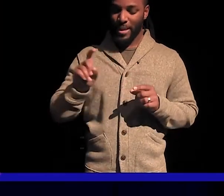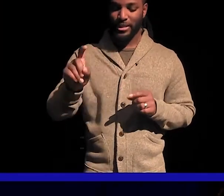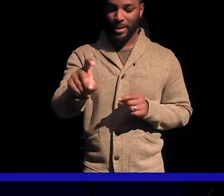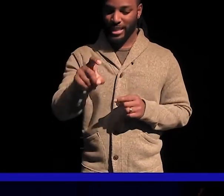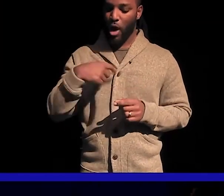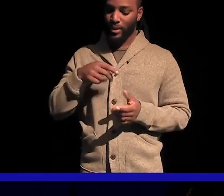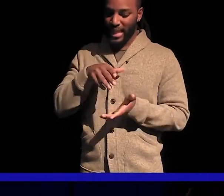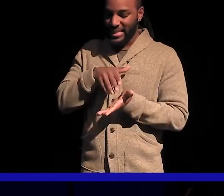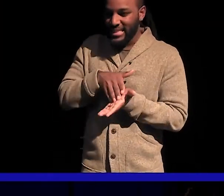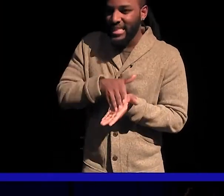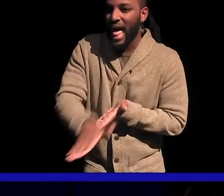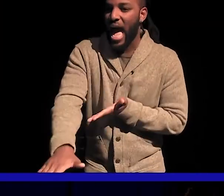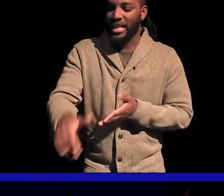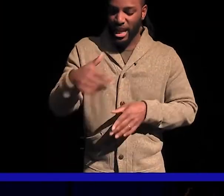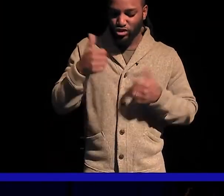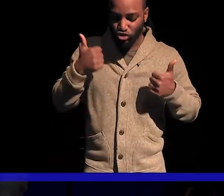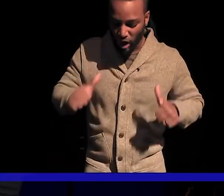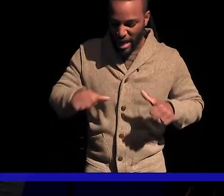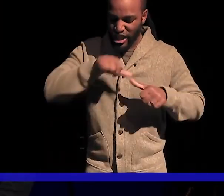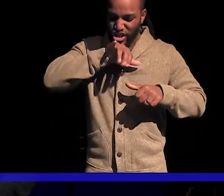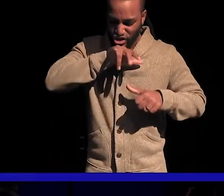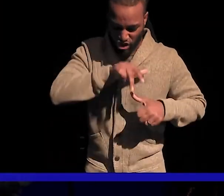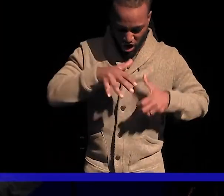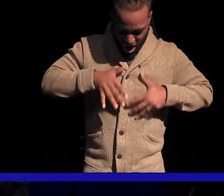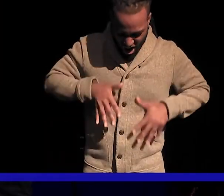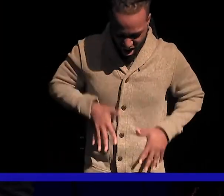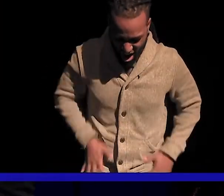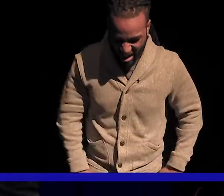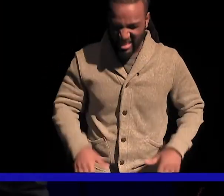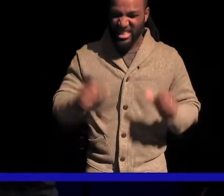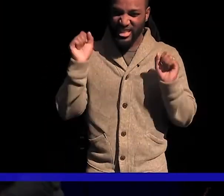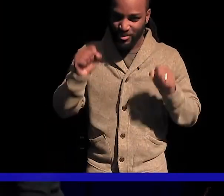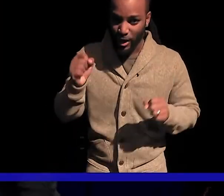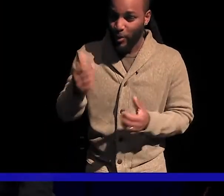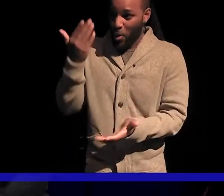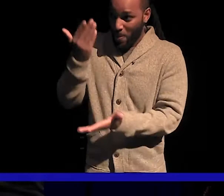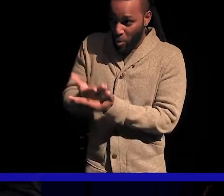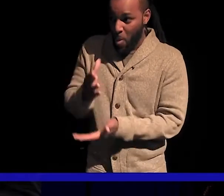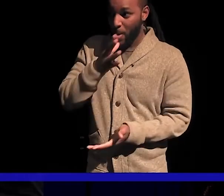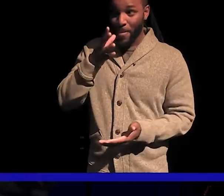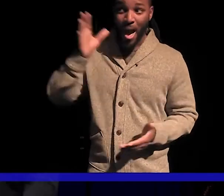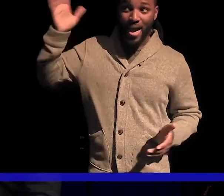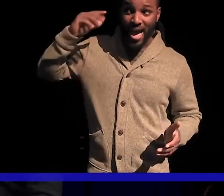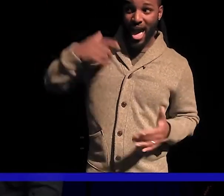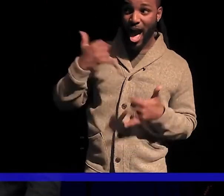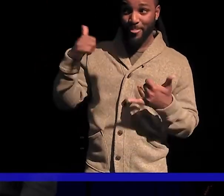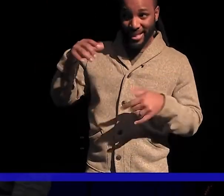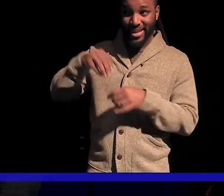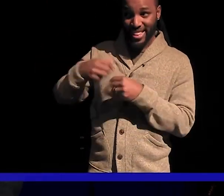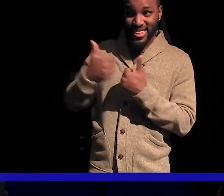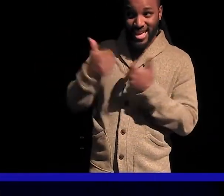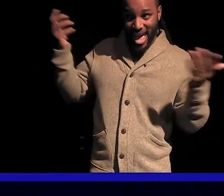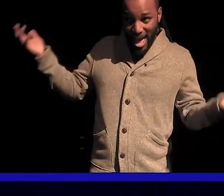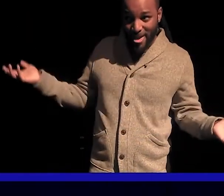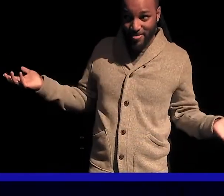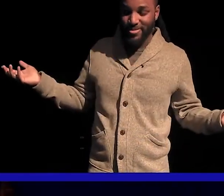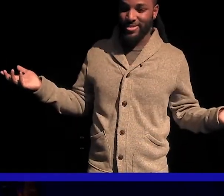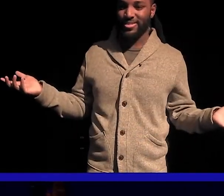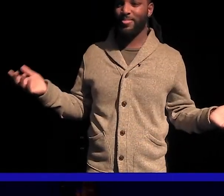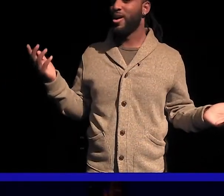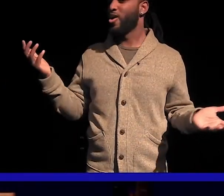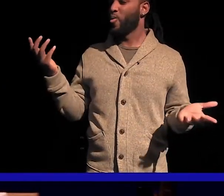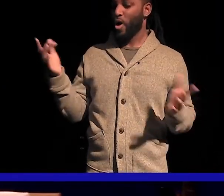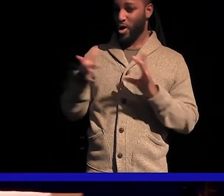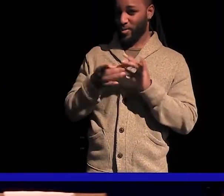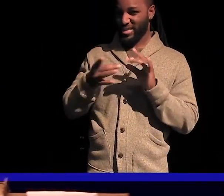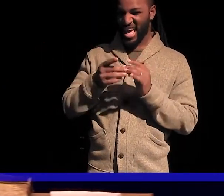at each base. I got as dirty as I possibly could so that she would be convinced that I was in the game. Well, when we